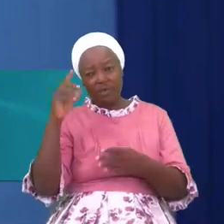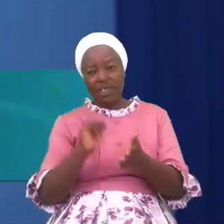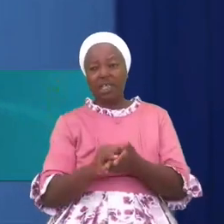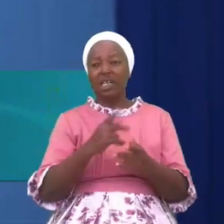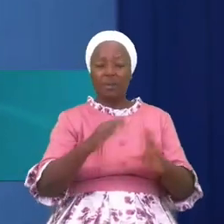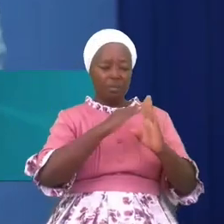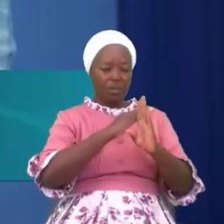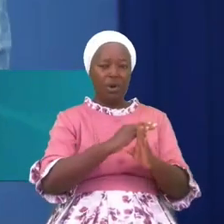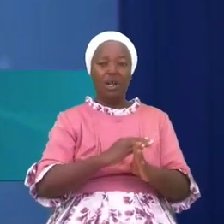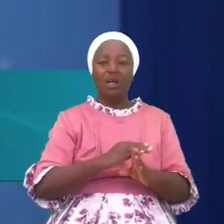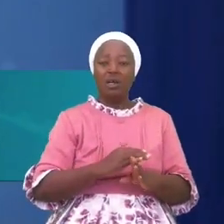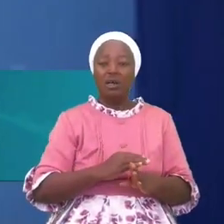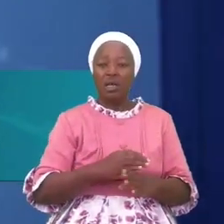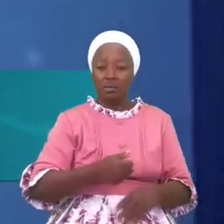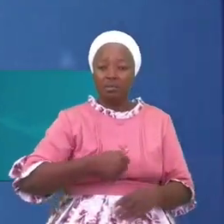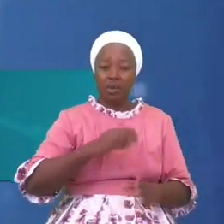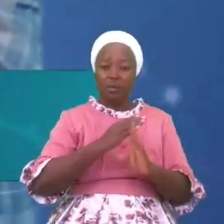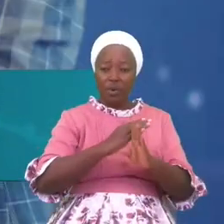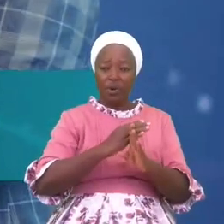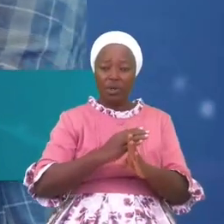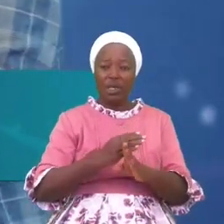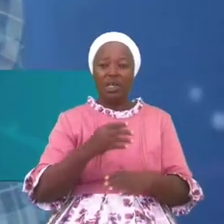side of the Lord. Number three here is